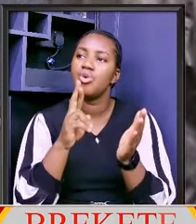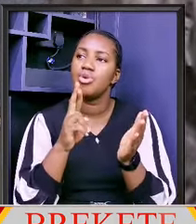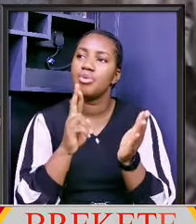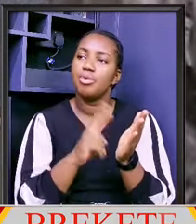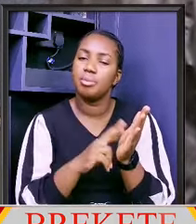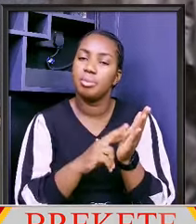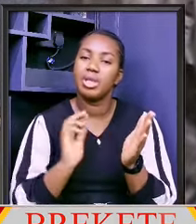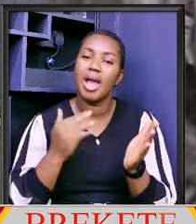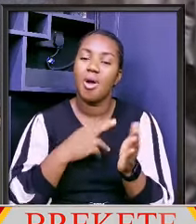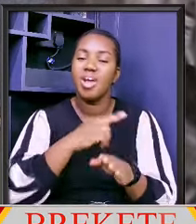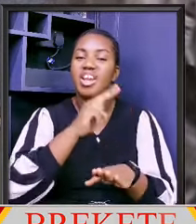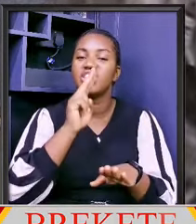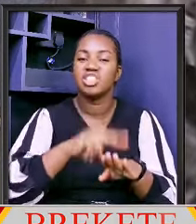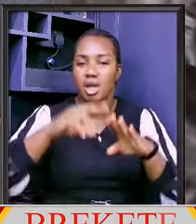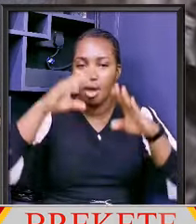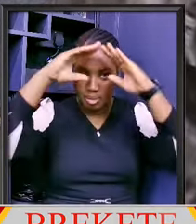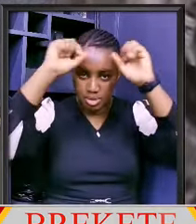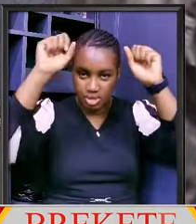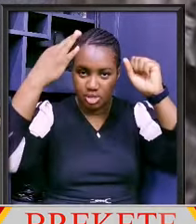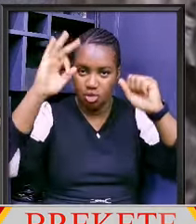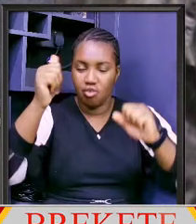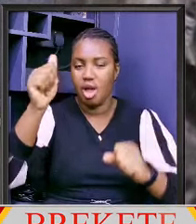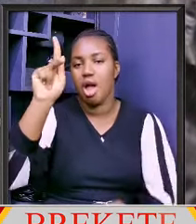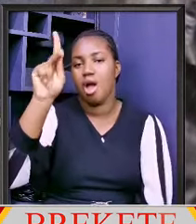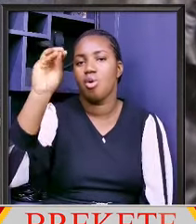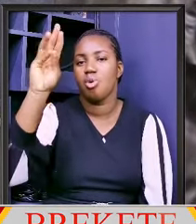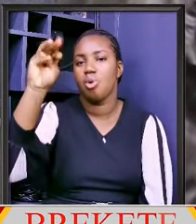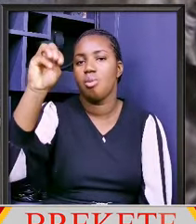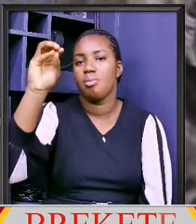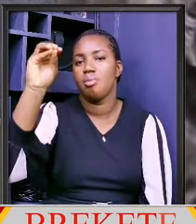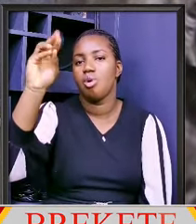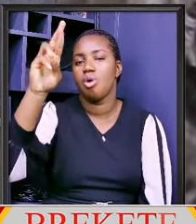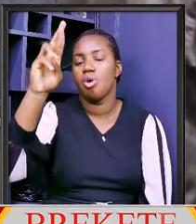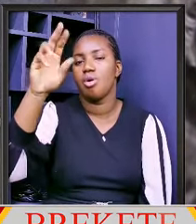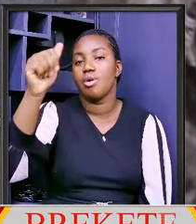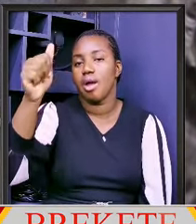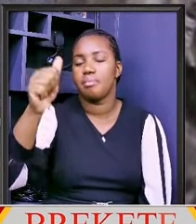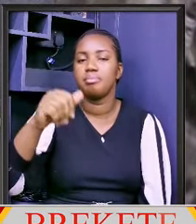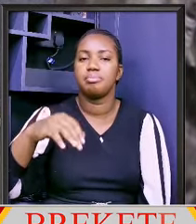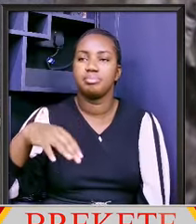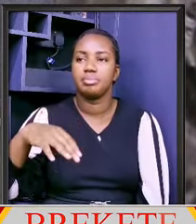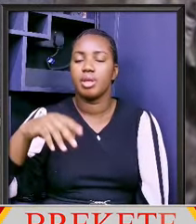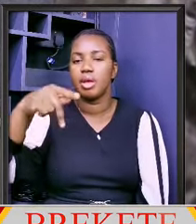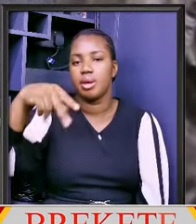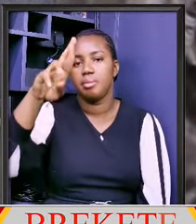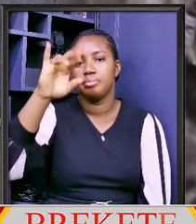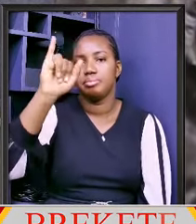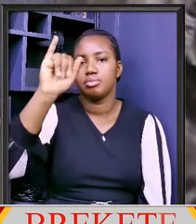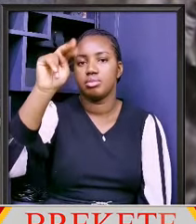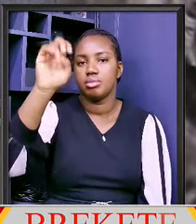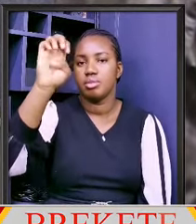we reported our national president of Akomara, Prince Shamsuddin